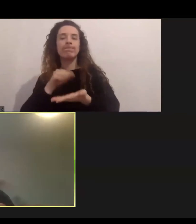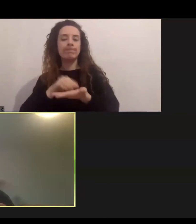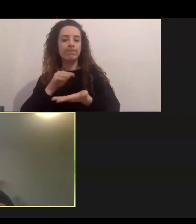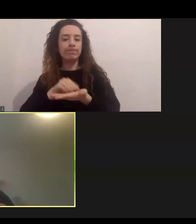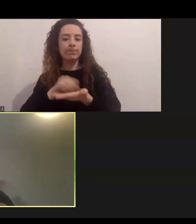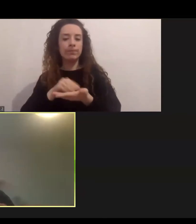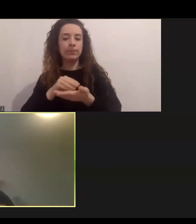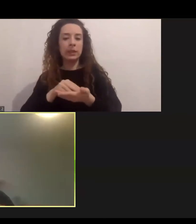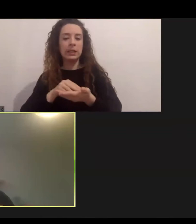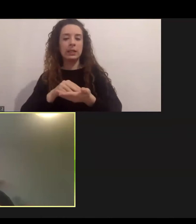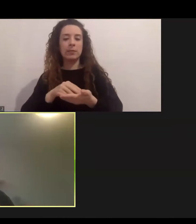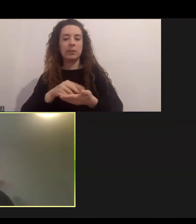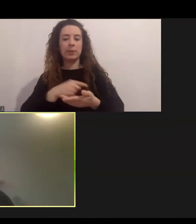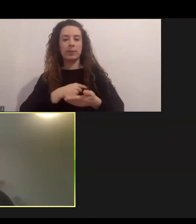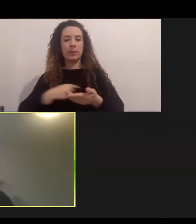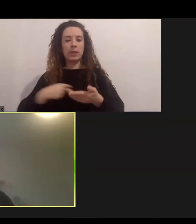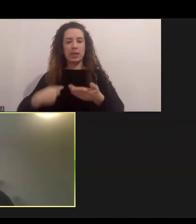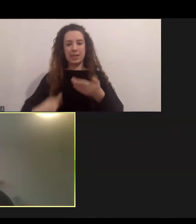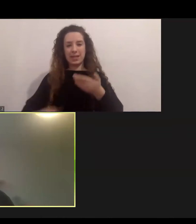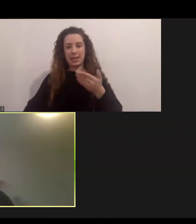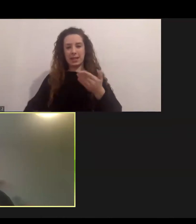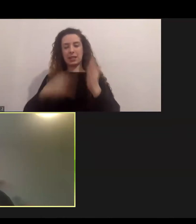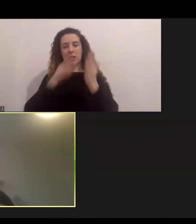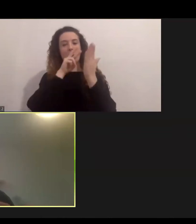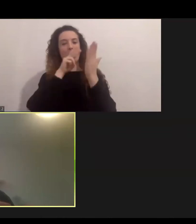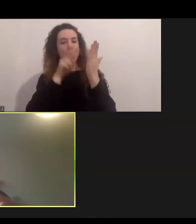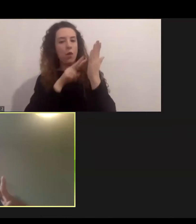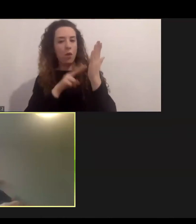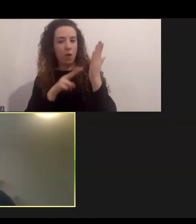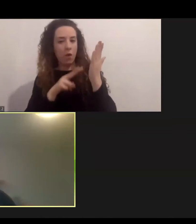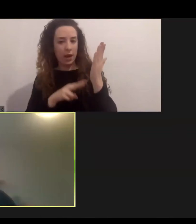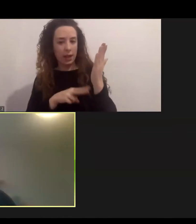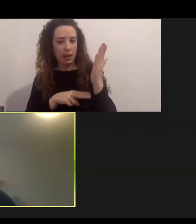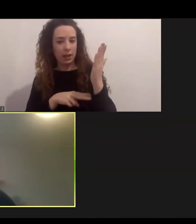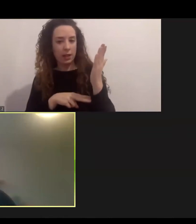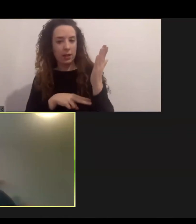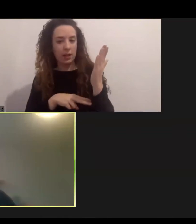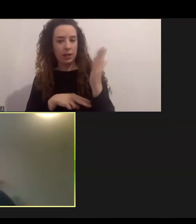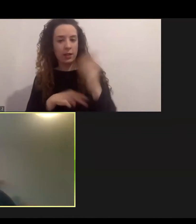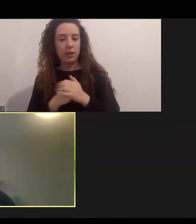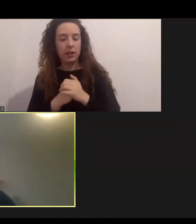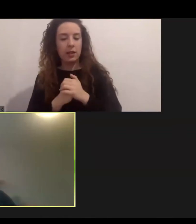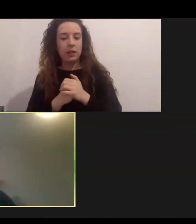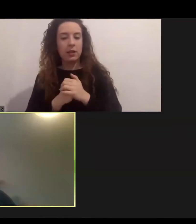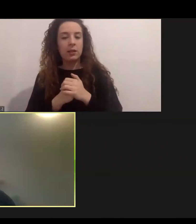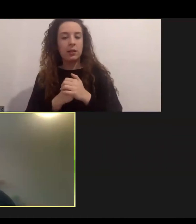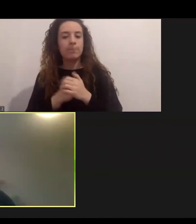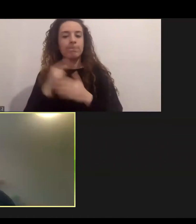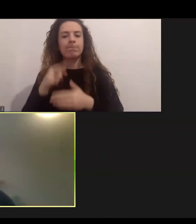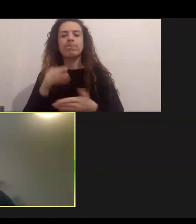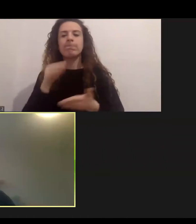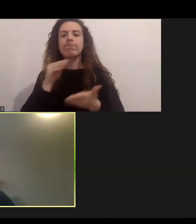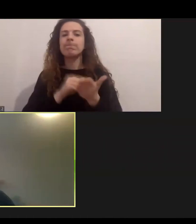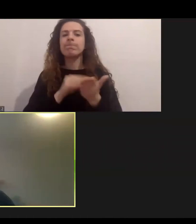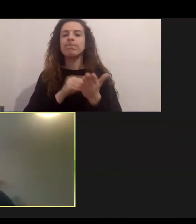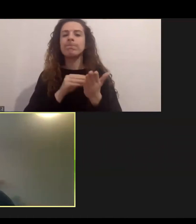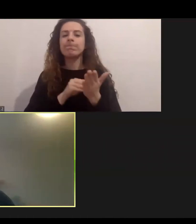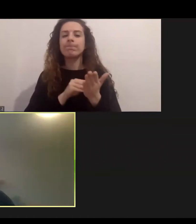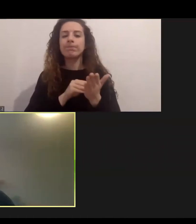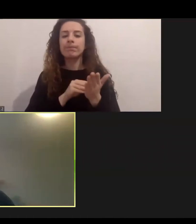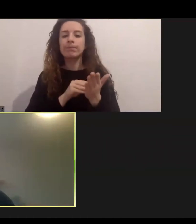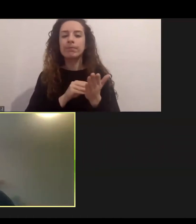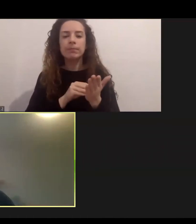really good at this point. And Francesca, fortunately, is easily